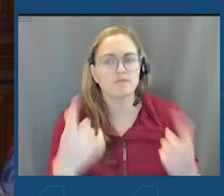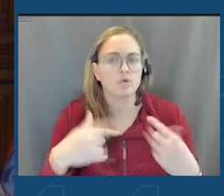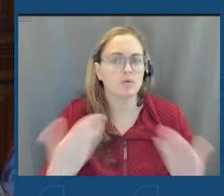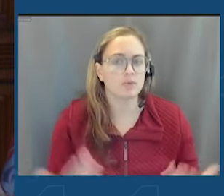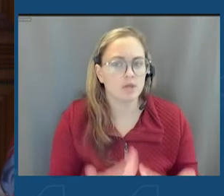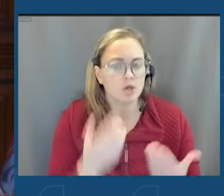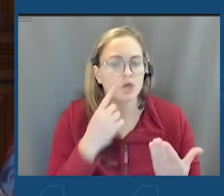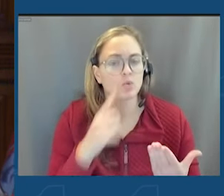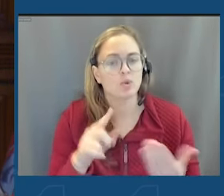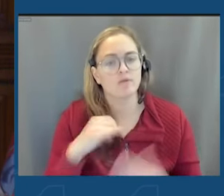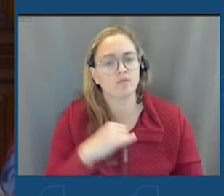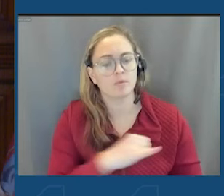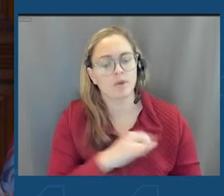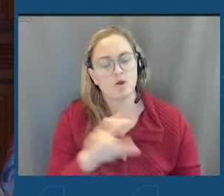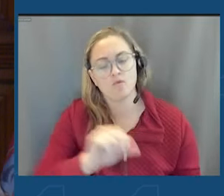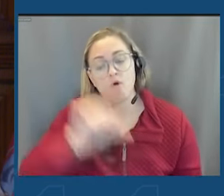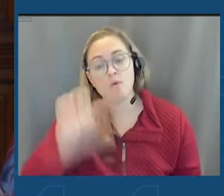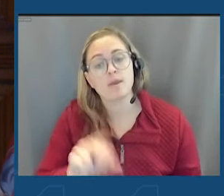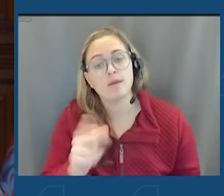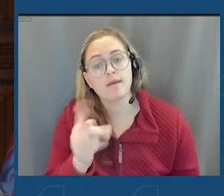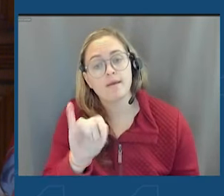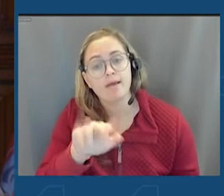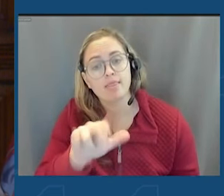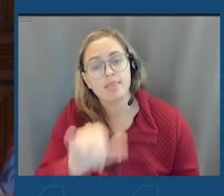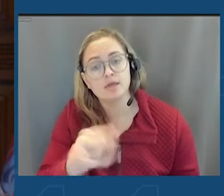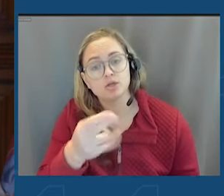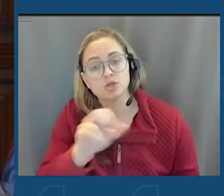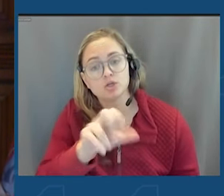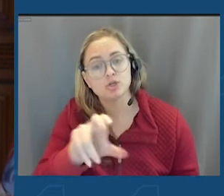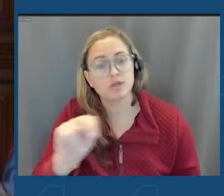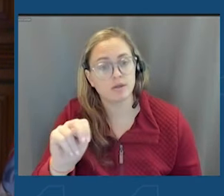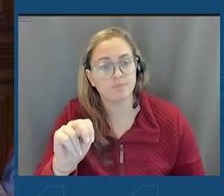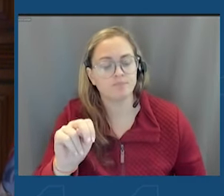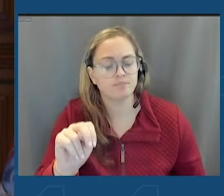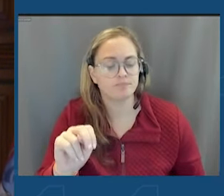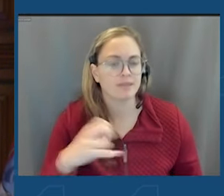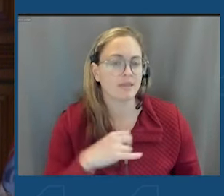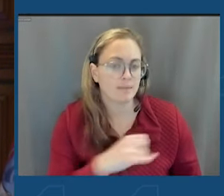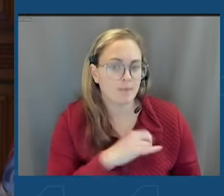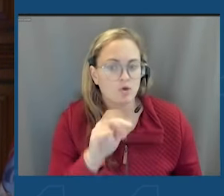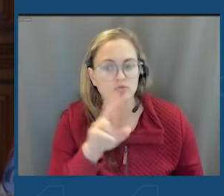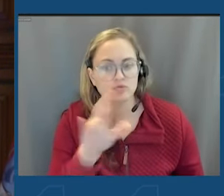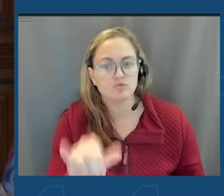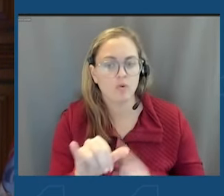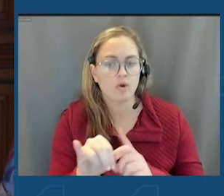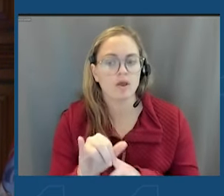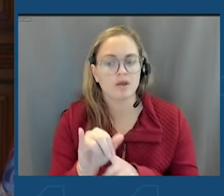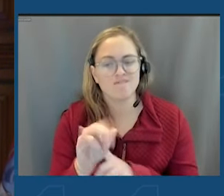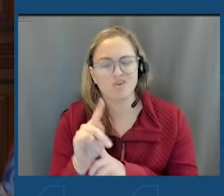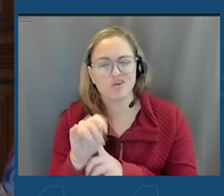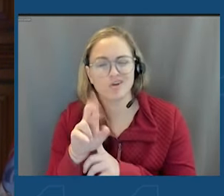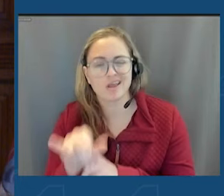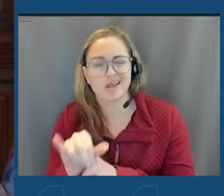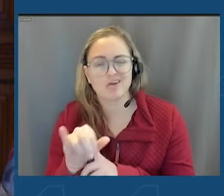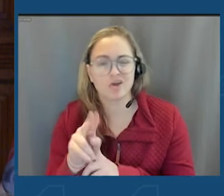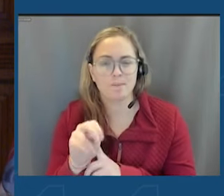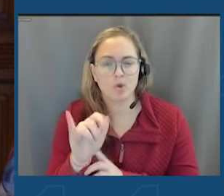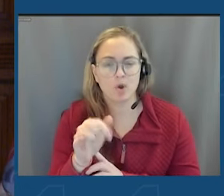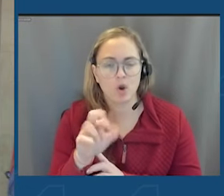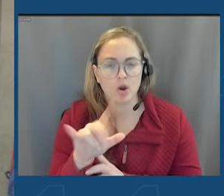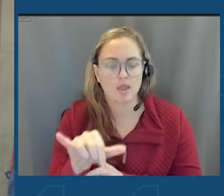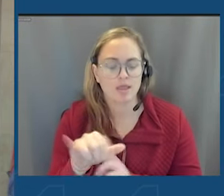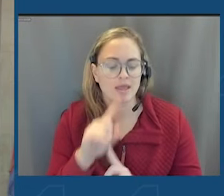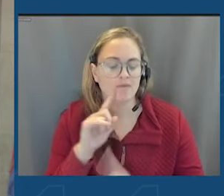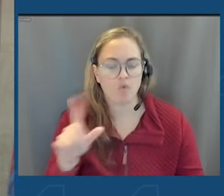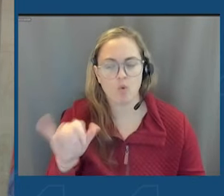Mayor of Albany, Kathy Sheehan. Thank you again. Patrick Madden, the Mayor of Troy. Gary McCarthy, the Mayor of Schenectady, and Bill Keeler,